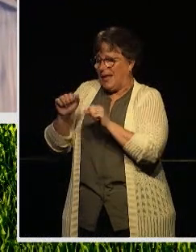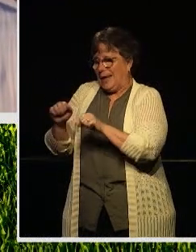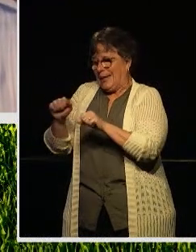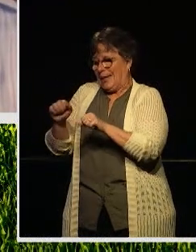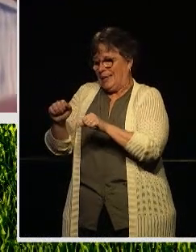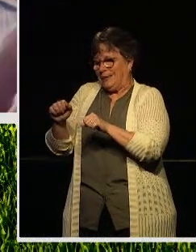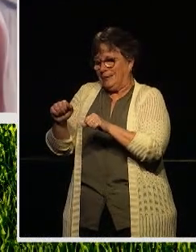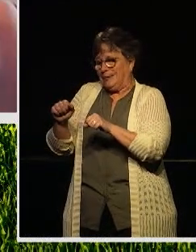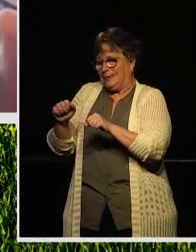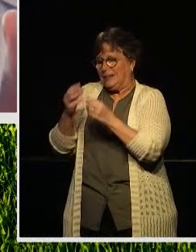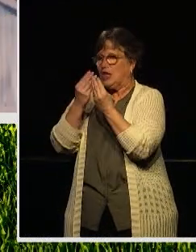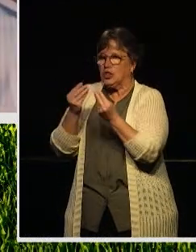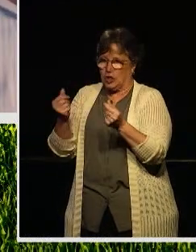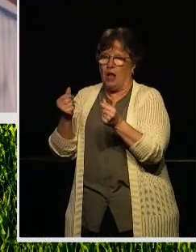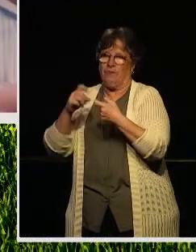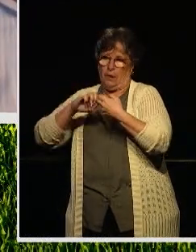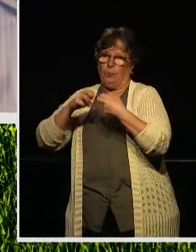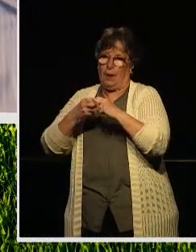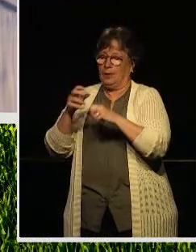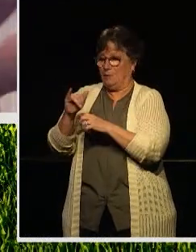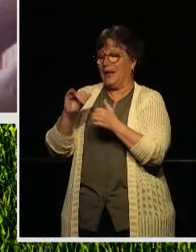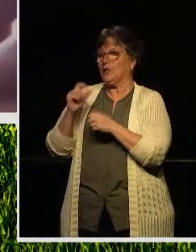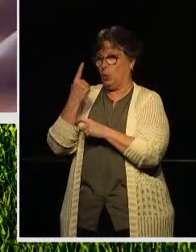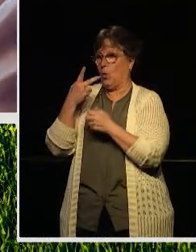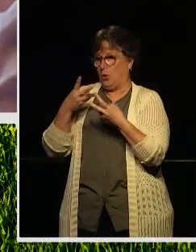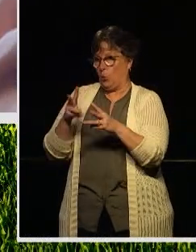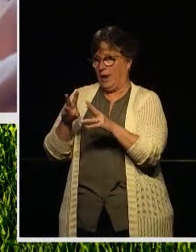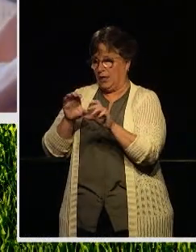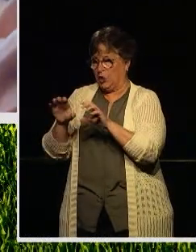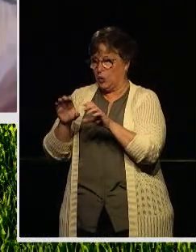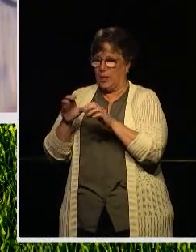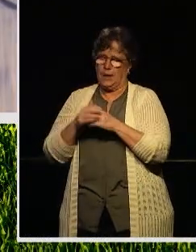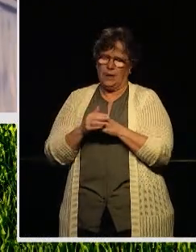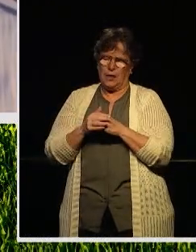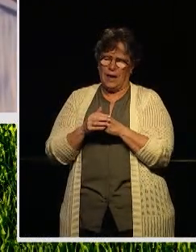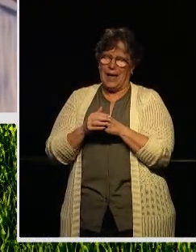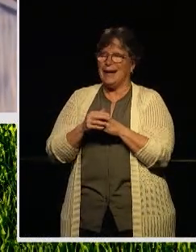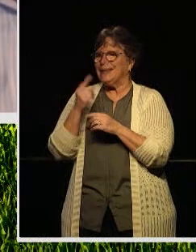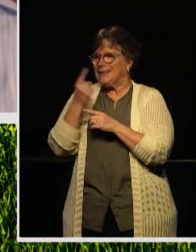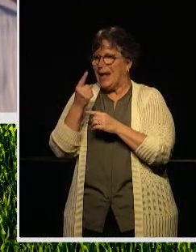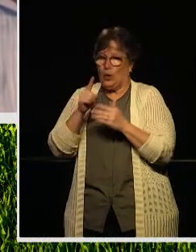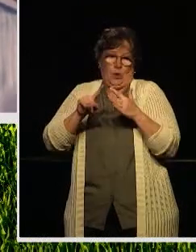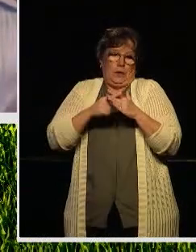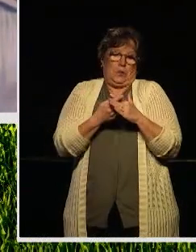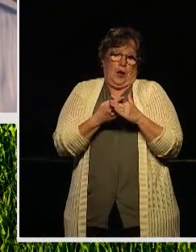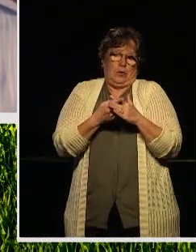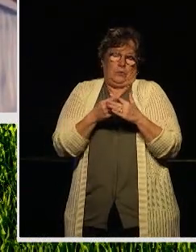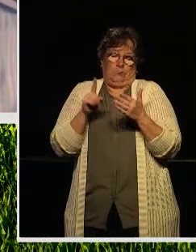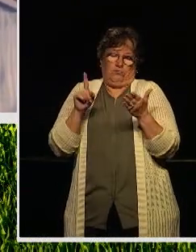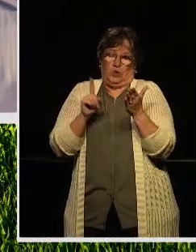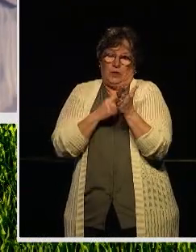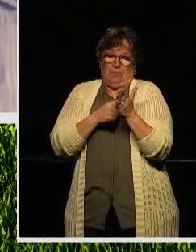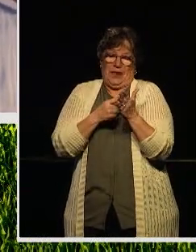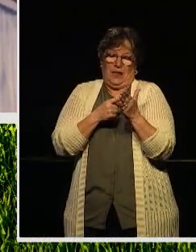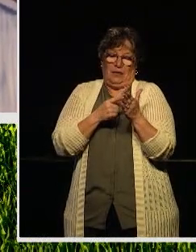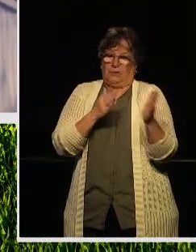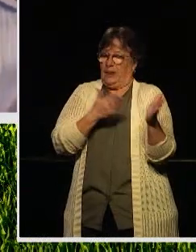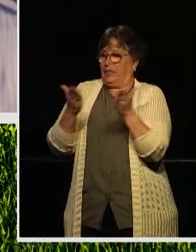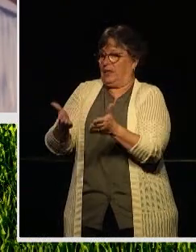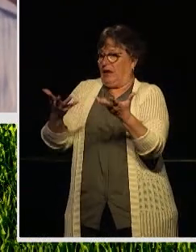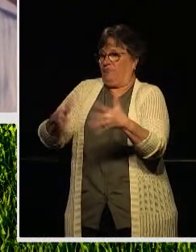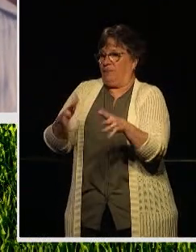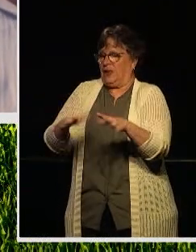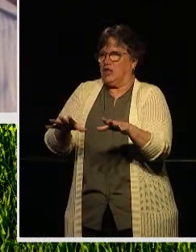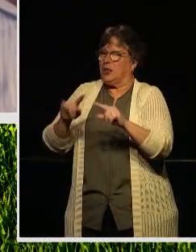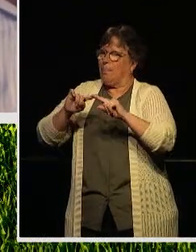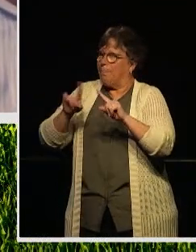solve a problem is one way to do it. And also having more, it's not just pilot something and let it go, but like really try to scale it across a